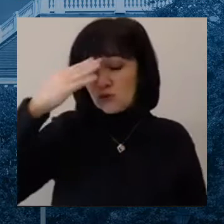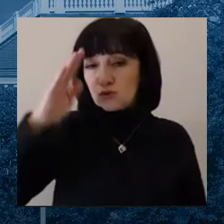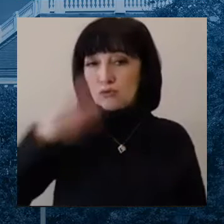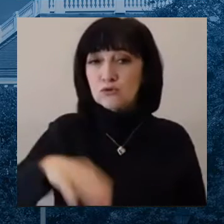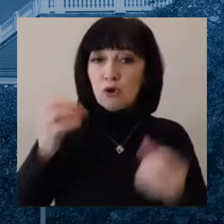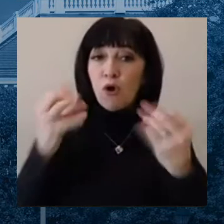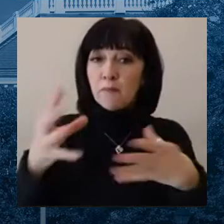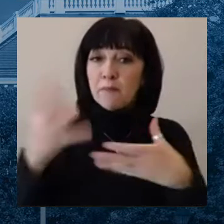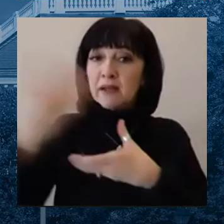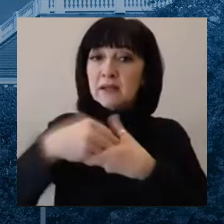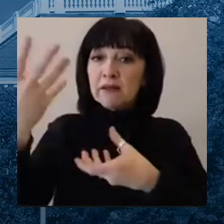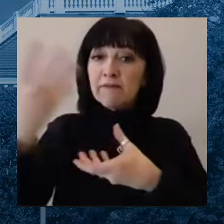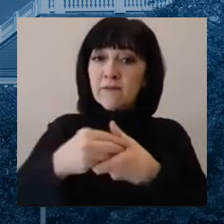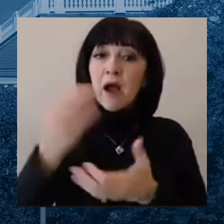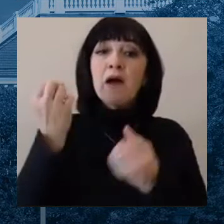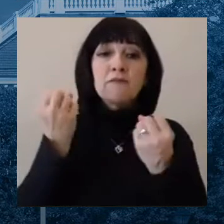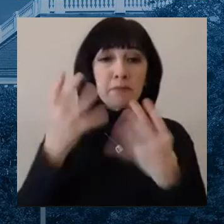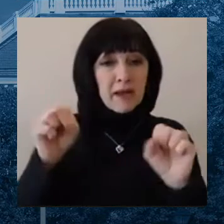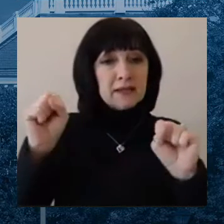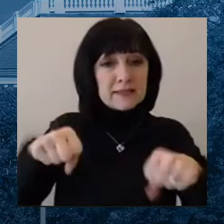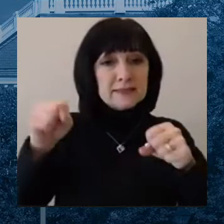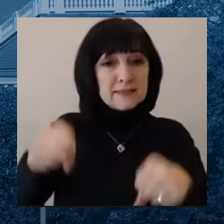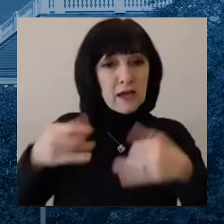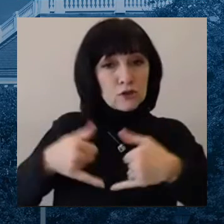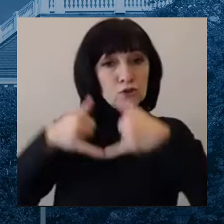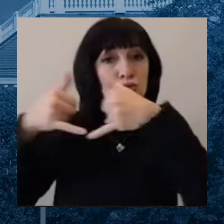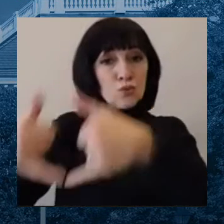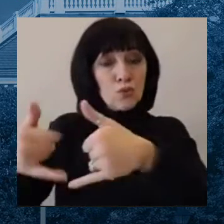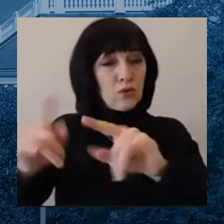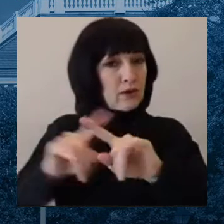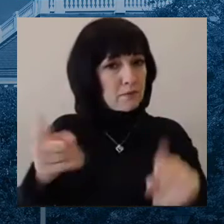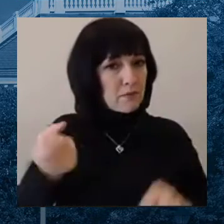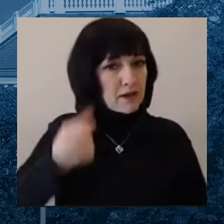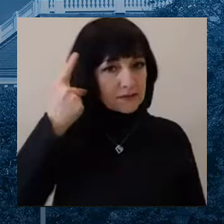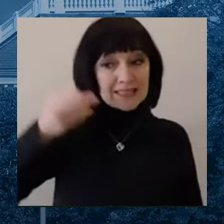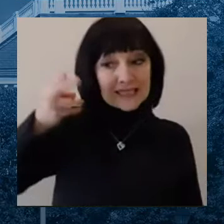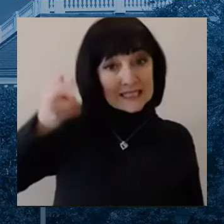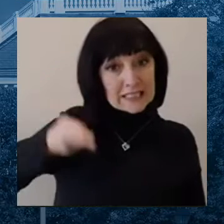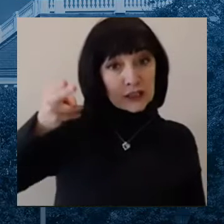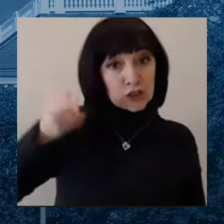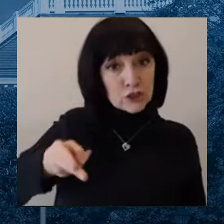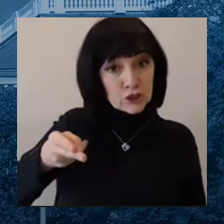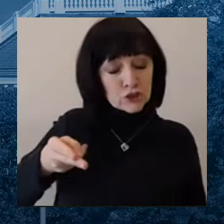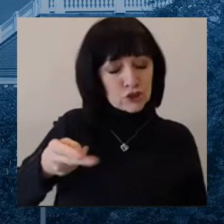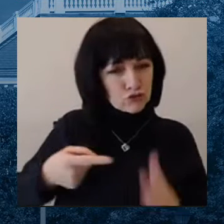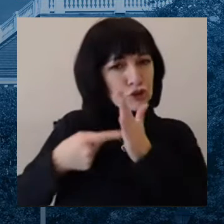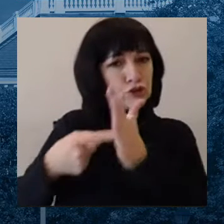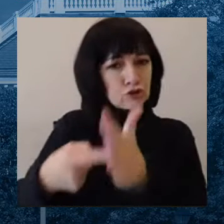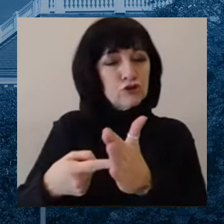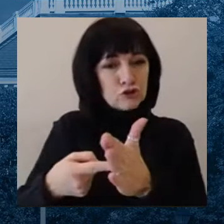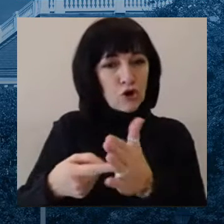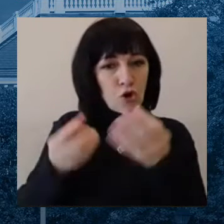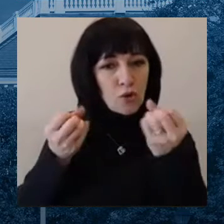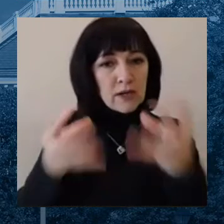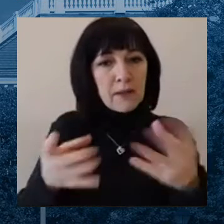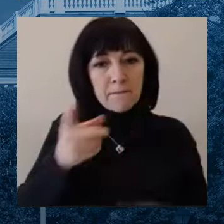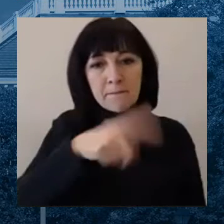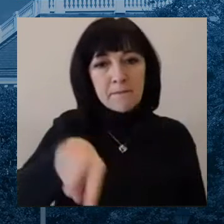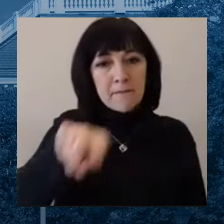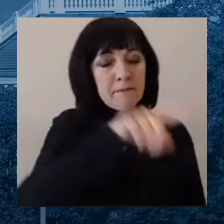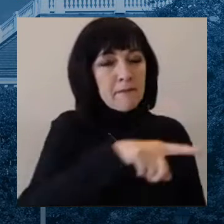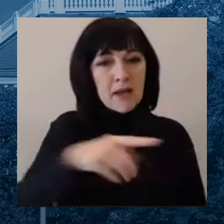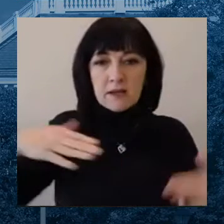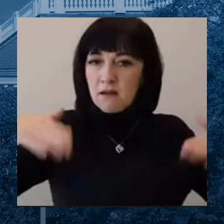received accolades, history clearly shows that certain members of the many did not receive